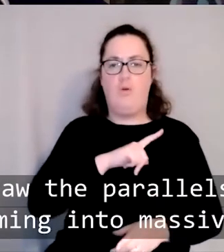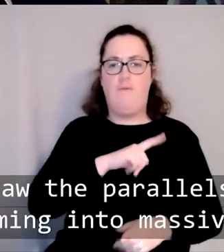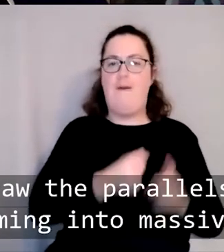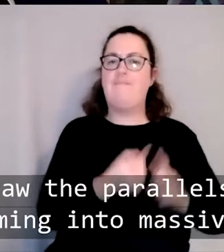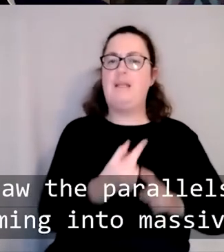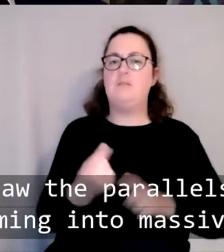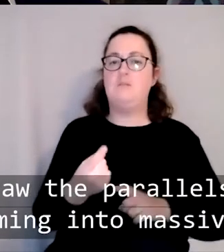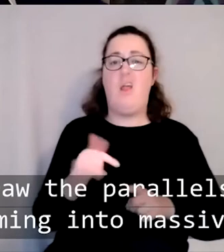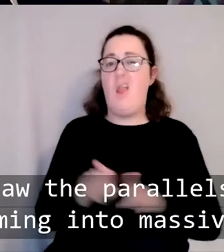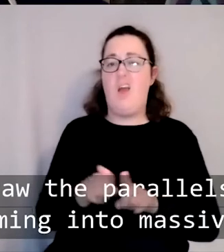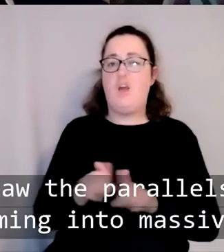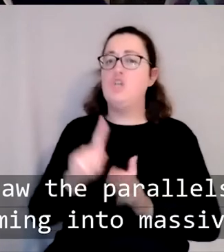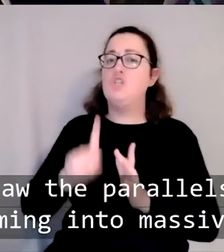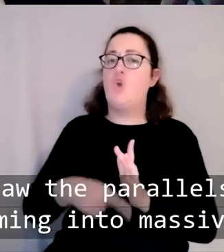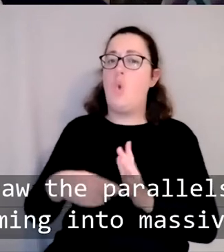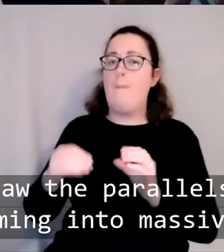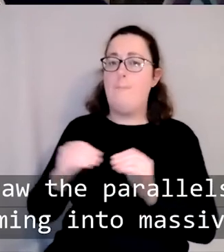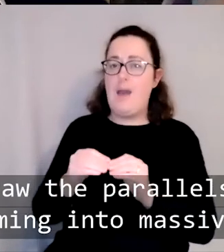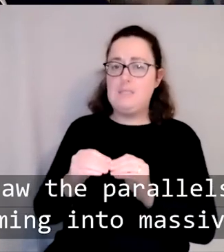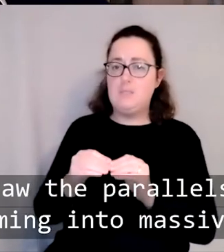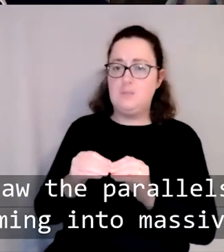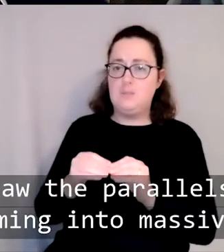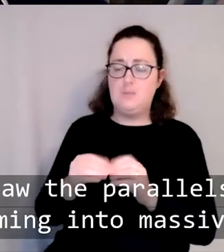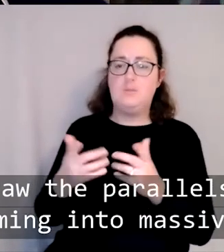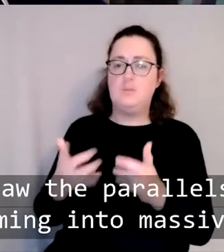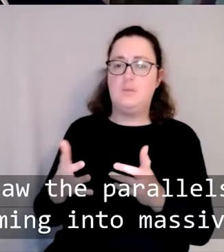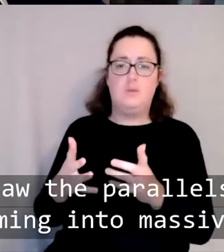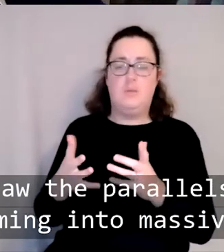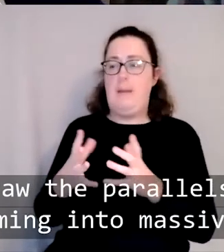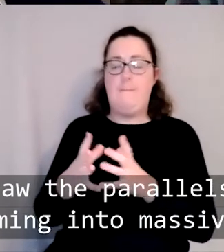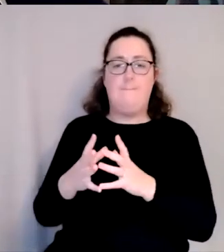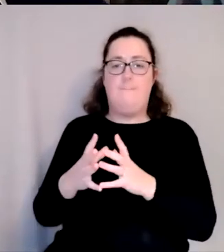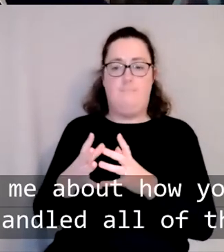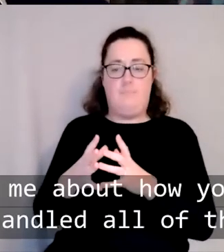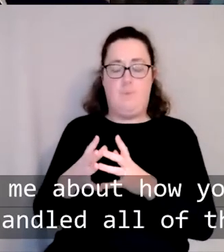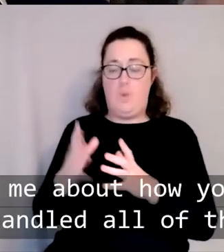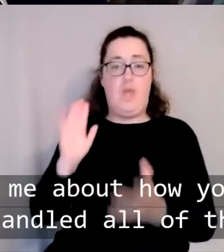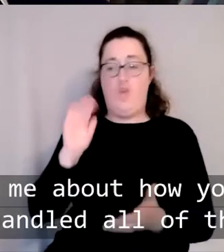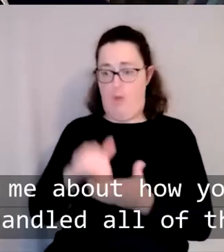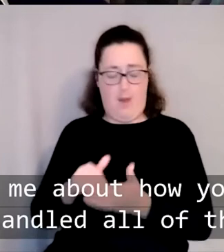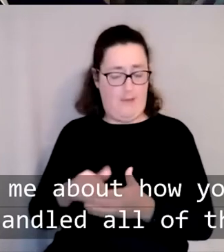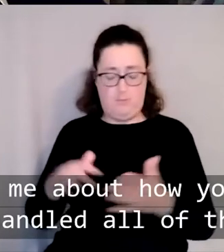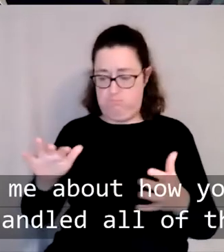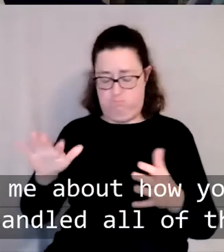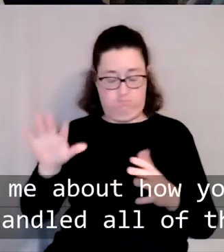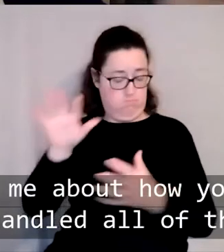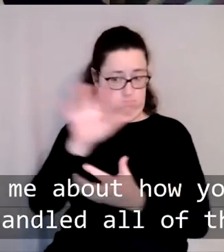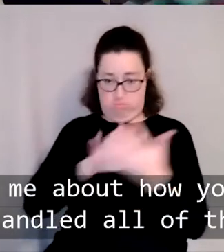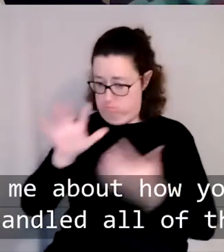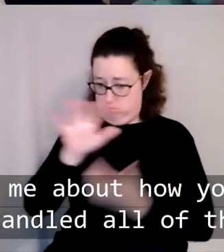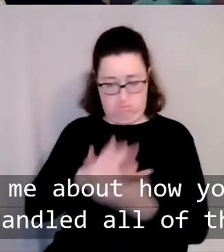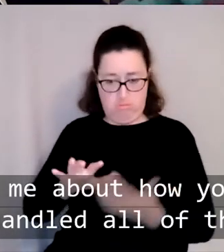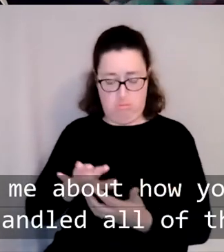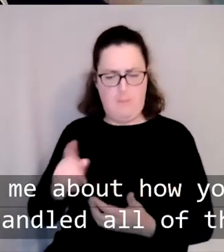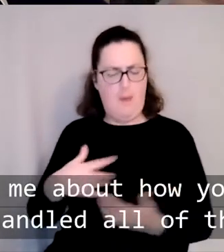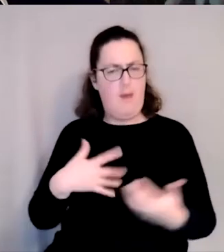with Joe Biden coming into massive inbox. Talk to me about how you think he kind of